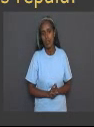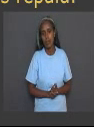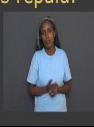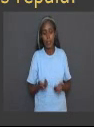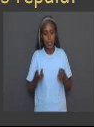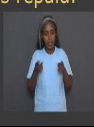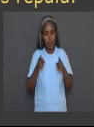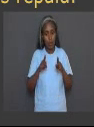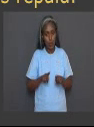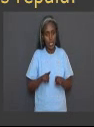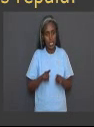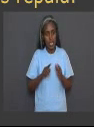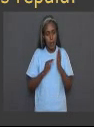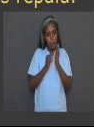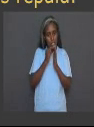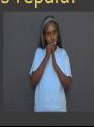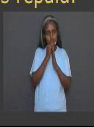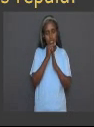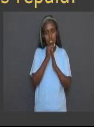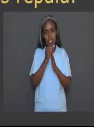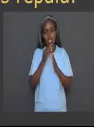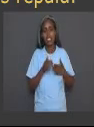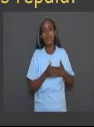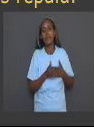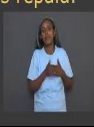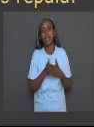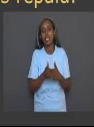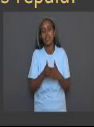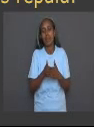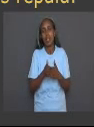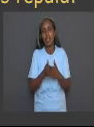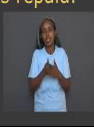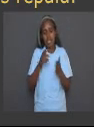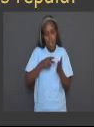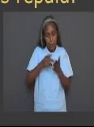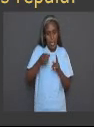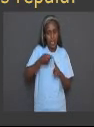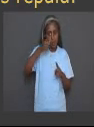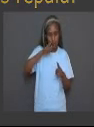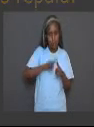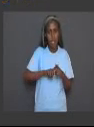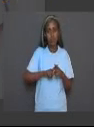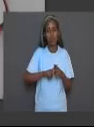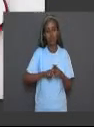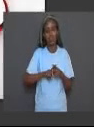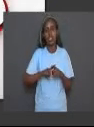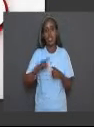When they mature, the principal is paid back to the investor.